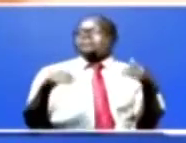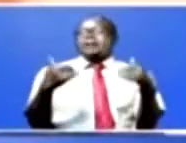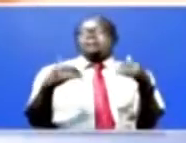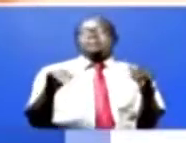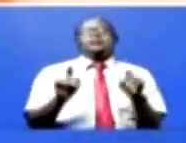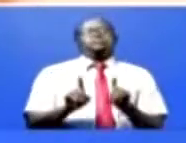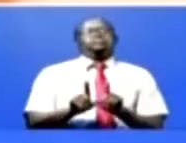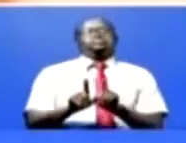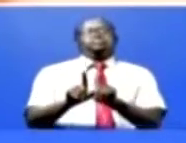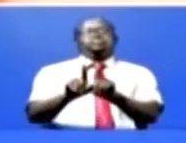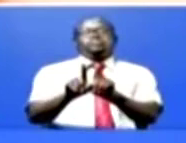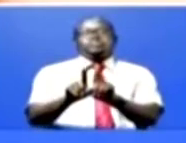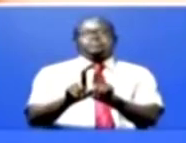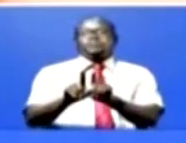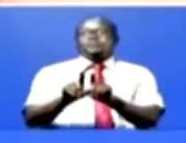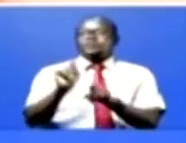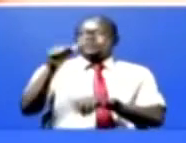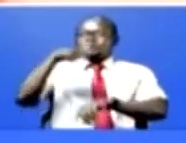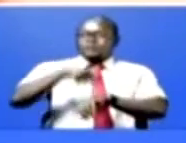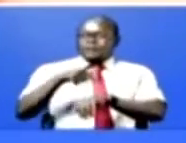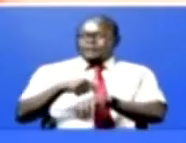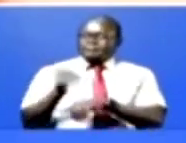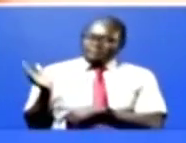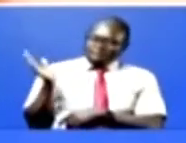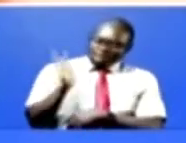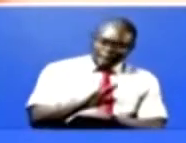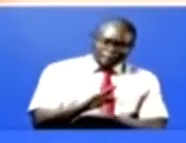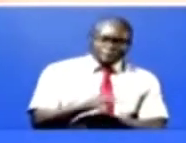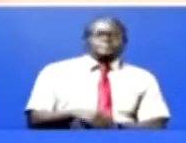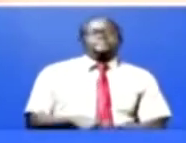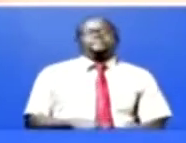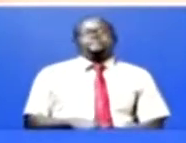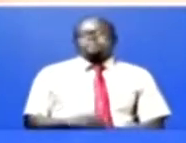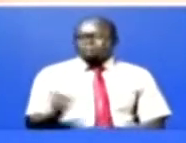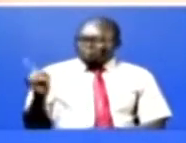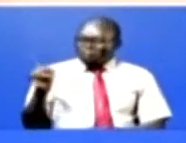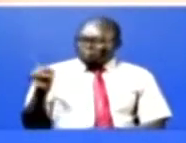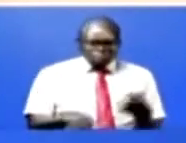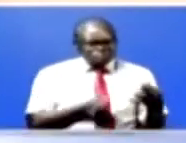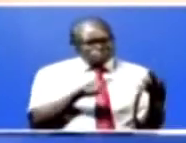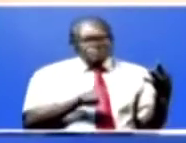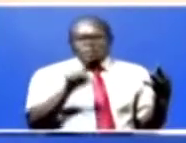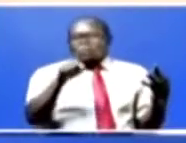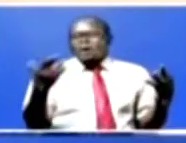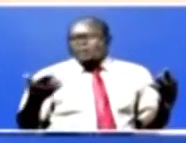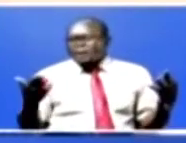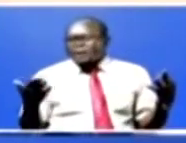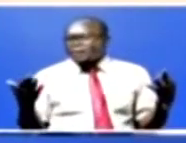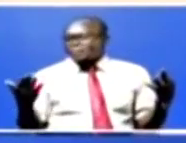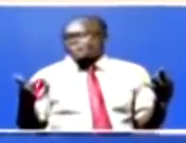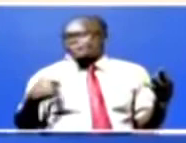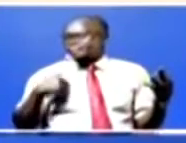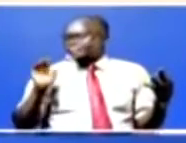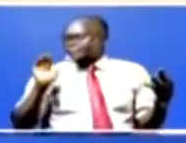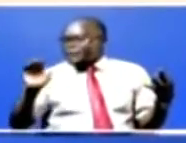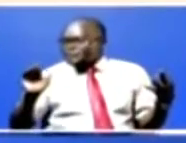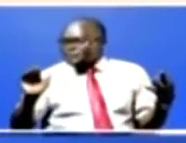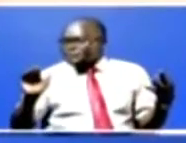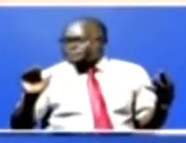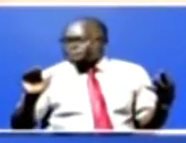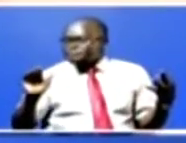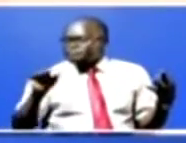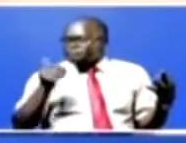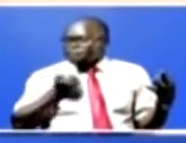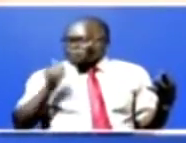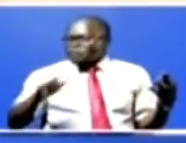hivyo, wakaenda hivyo. Dakika kidogo naona wanarudi. Mnarudi na Razela ako wapi? Nilikuwa tu hapo nje. Na Razela